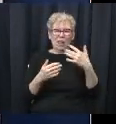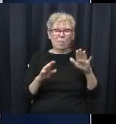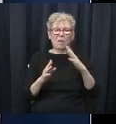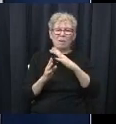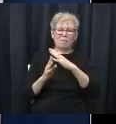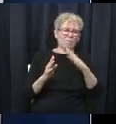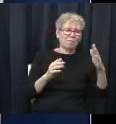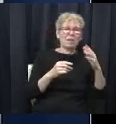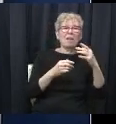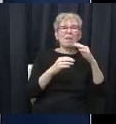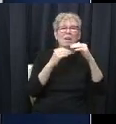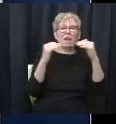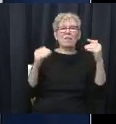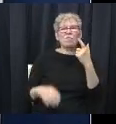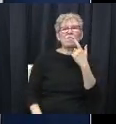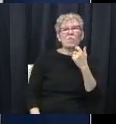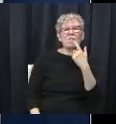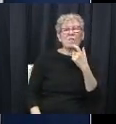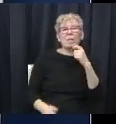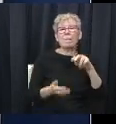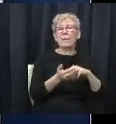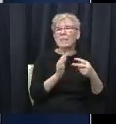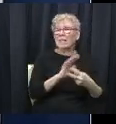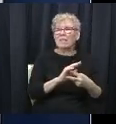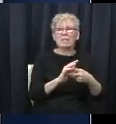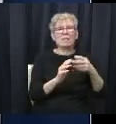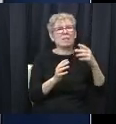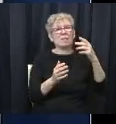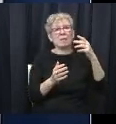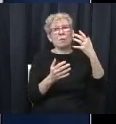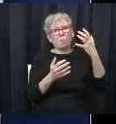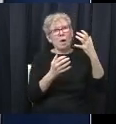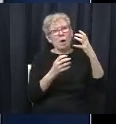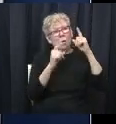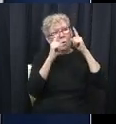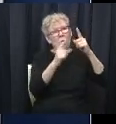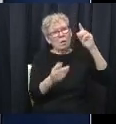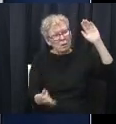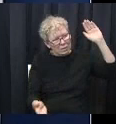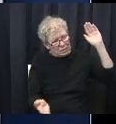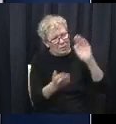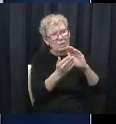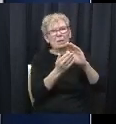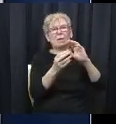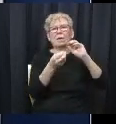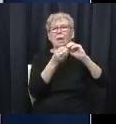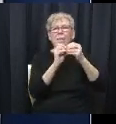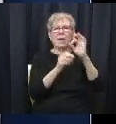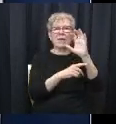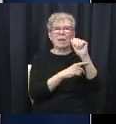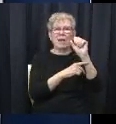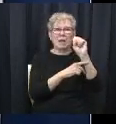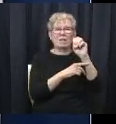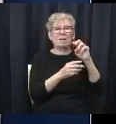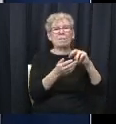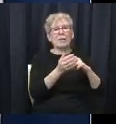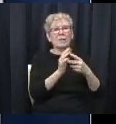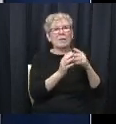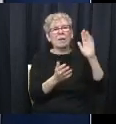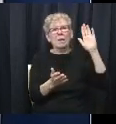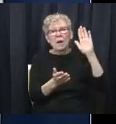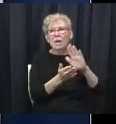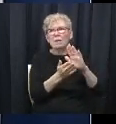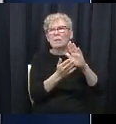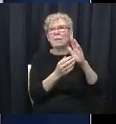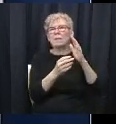So these models really matter. The way the counties react really matters and